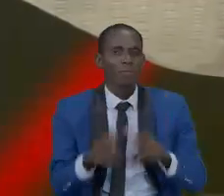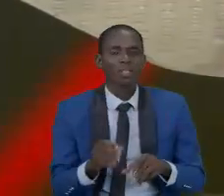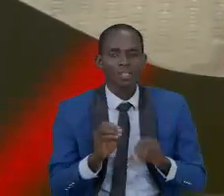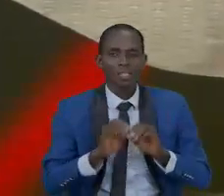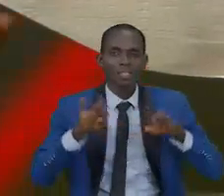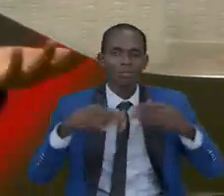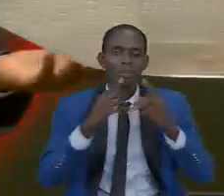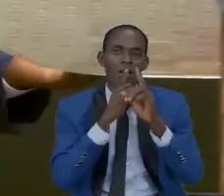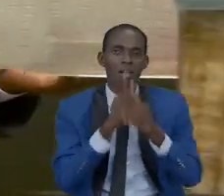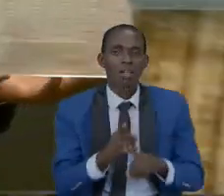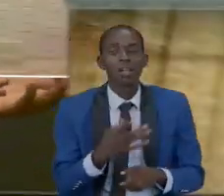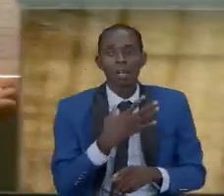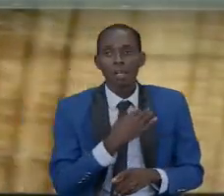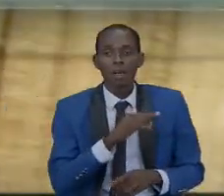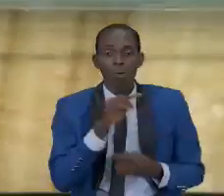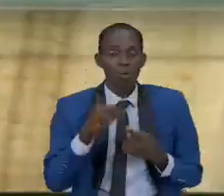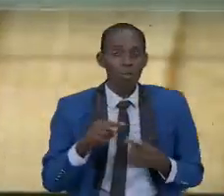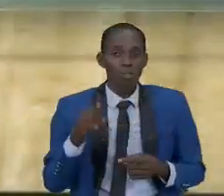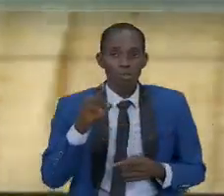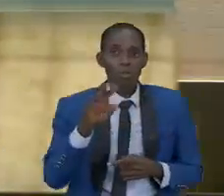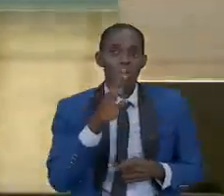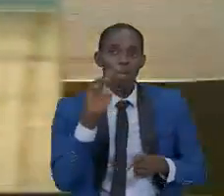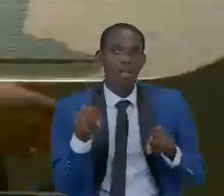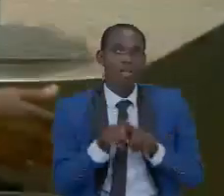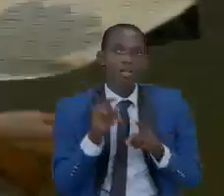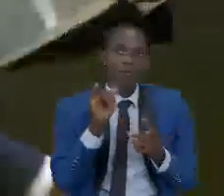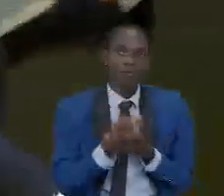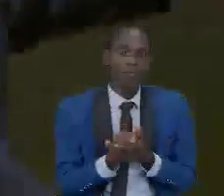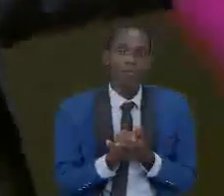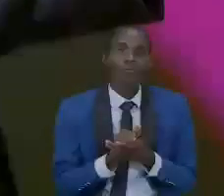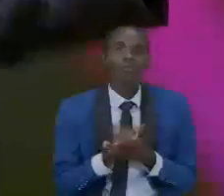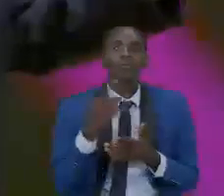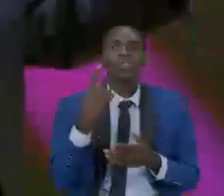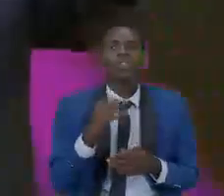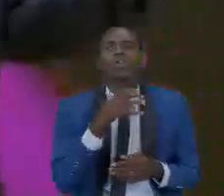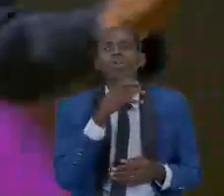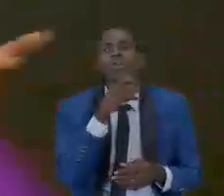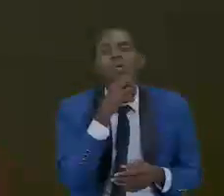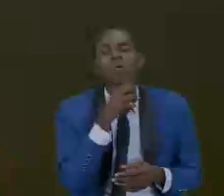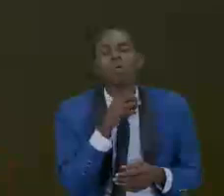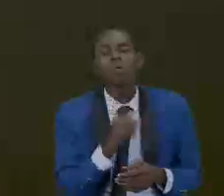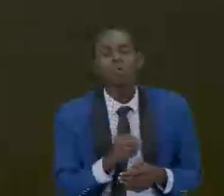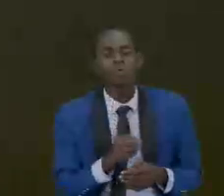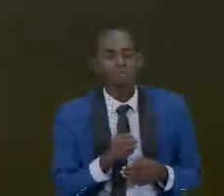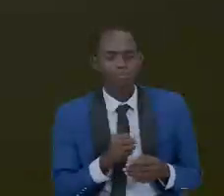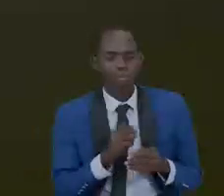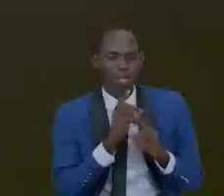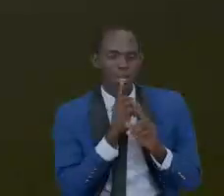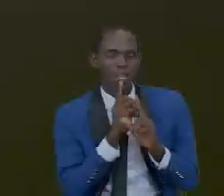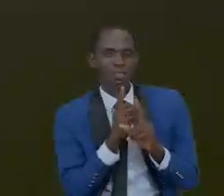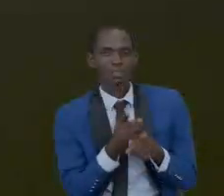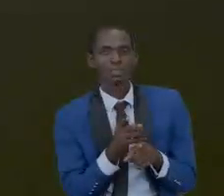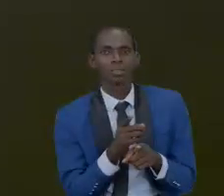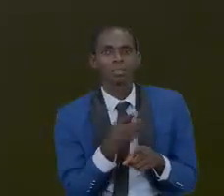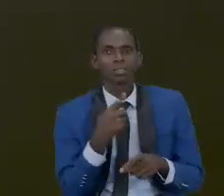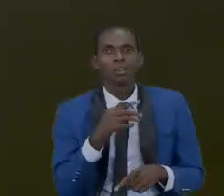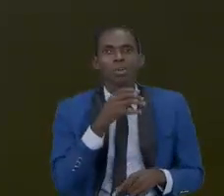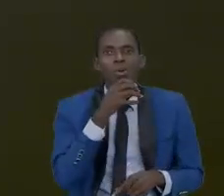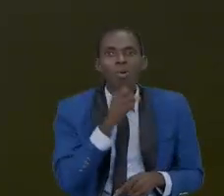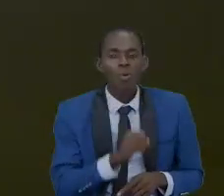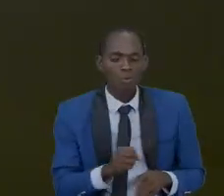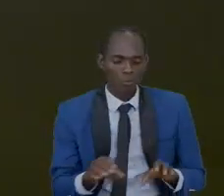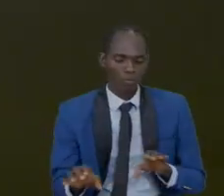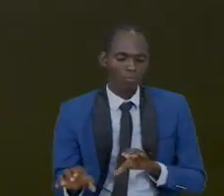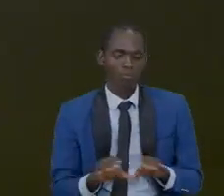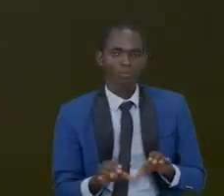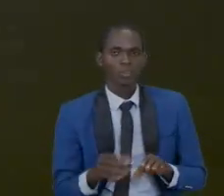responding and when you are like that the old reaction the old action